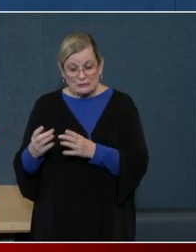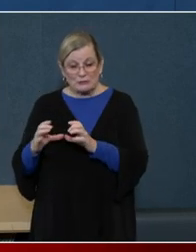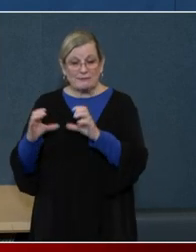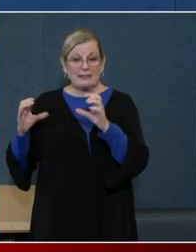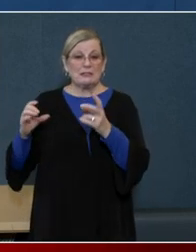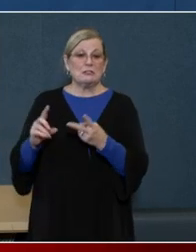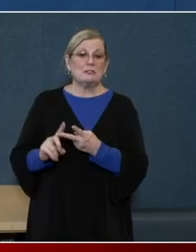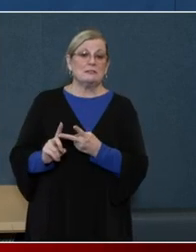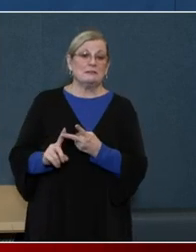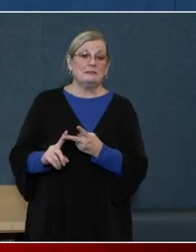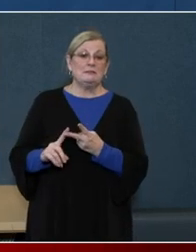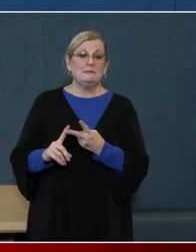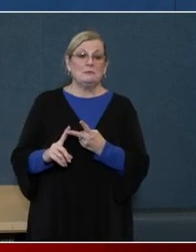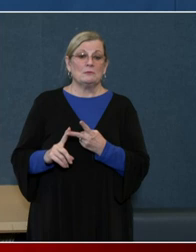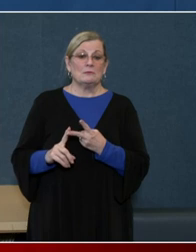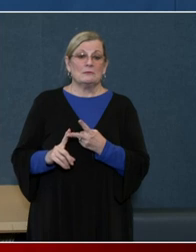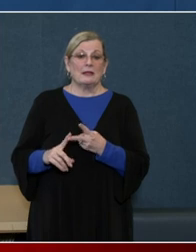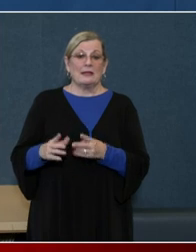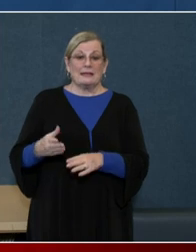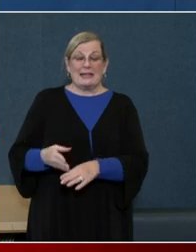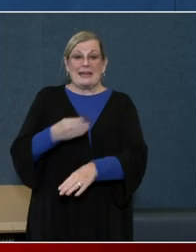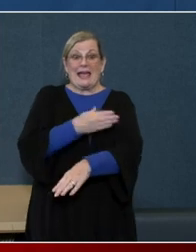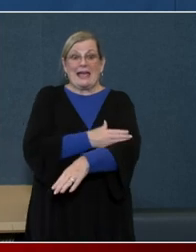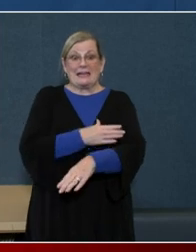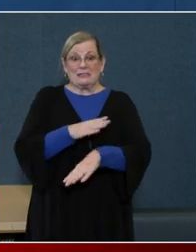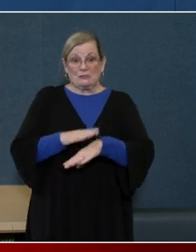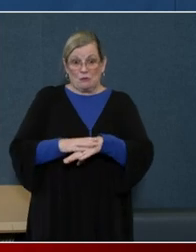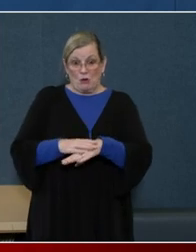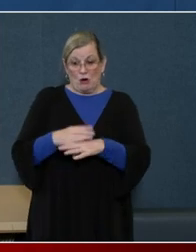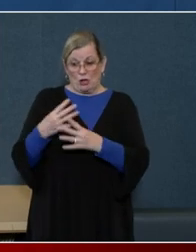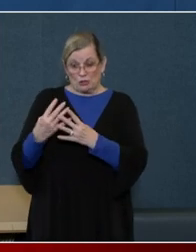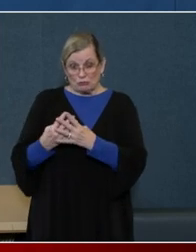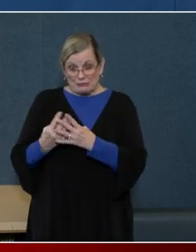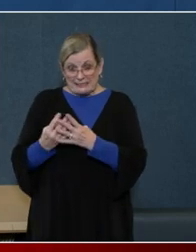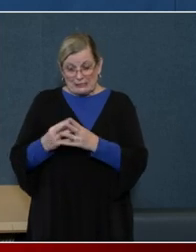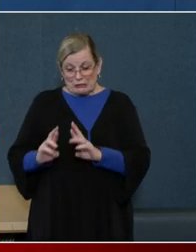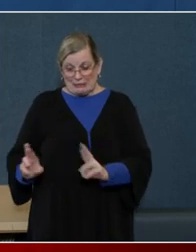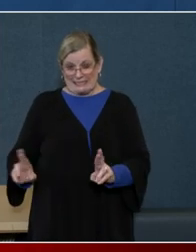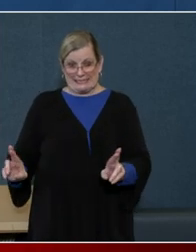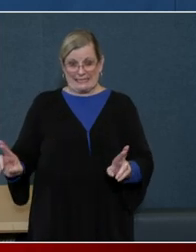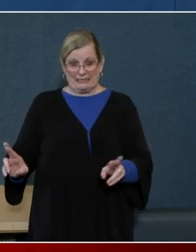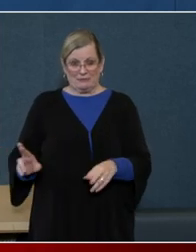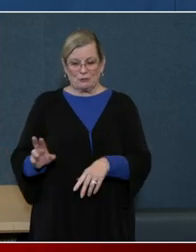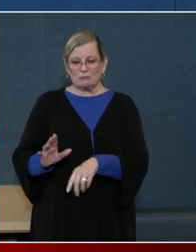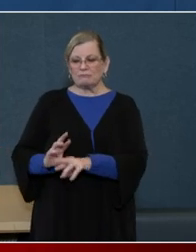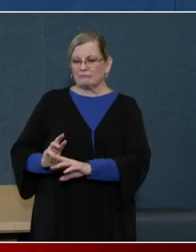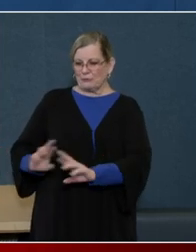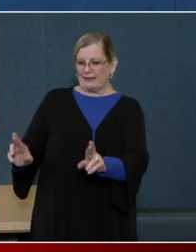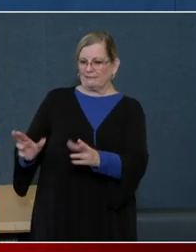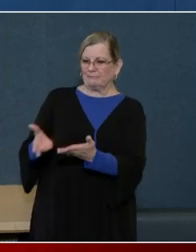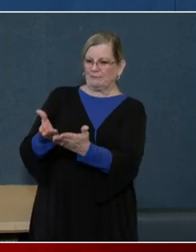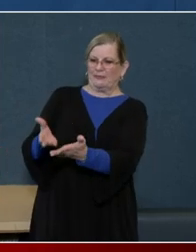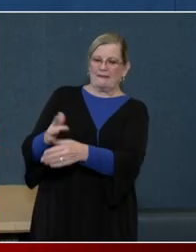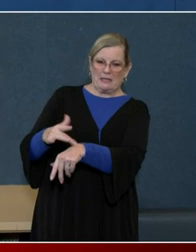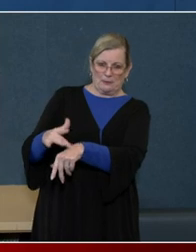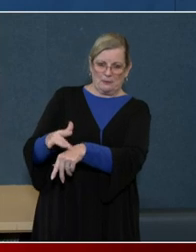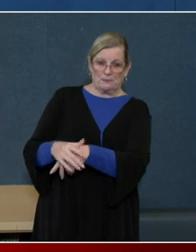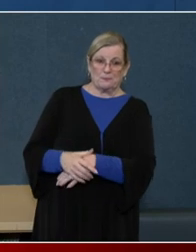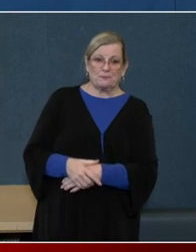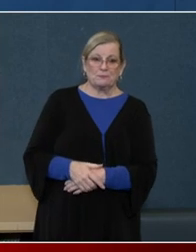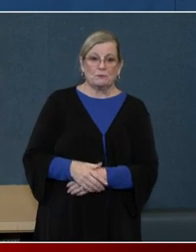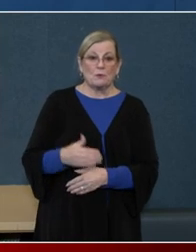enhanced routines are ready and in place. It's also important to note that there will be new guidelines for